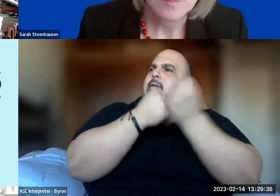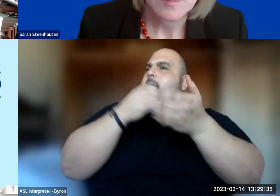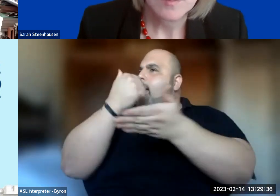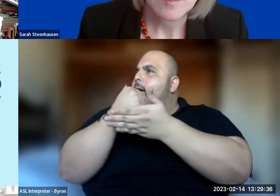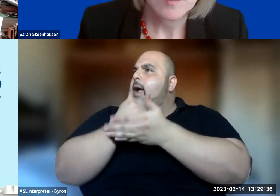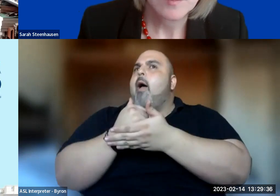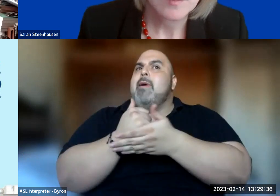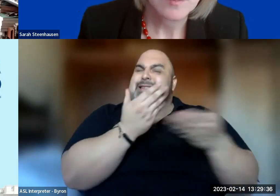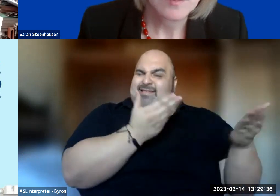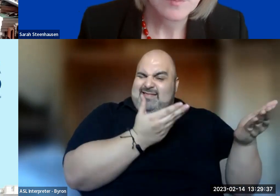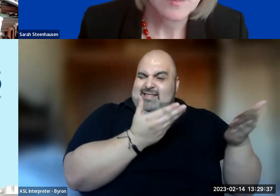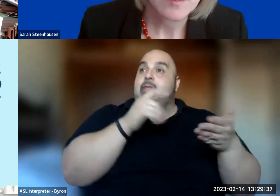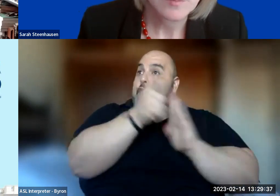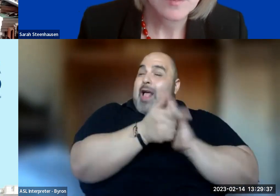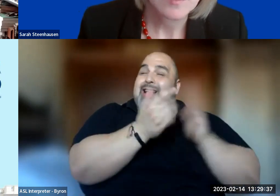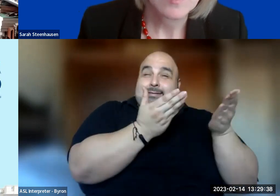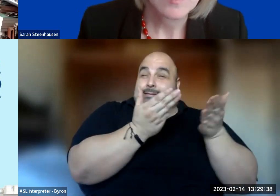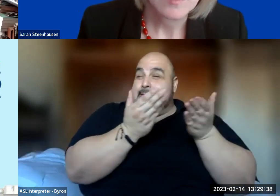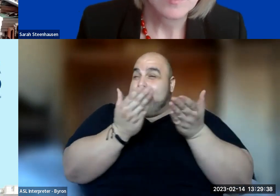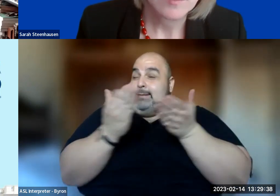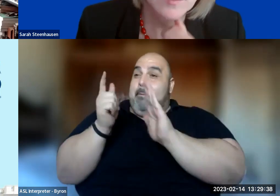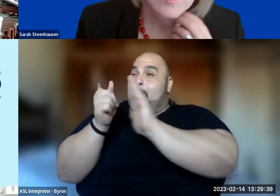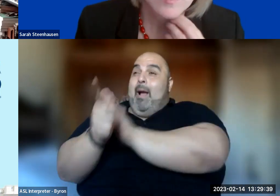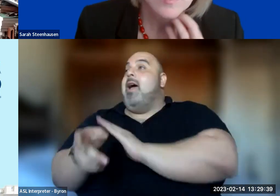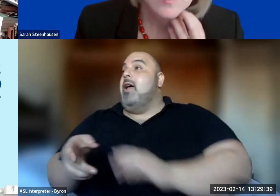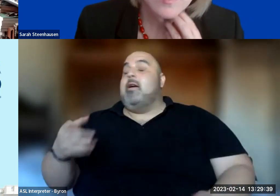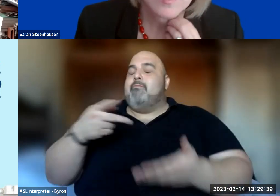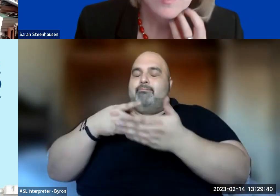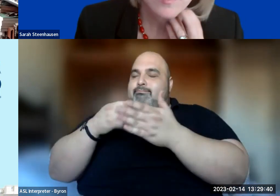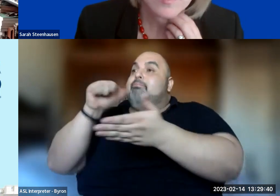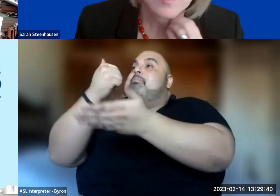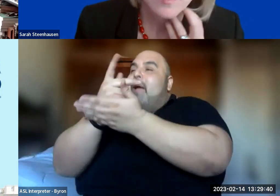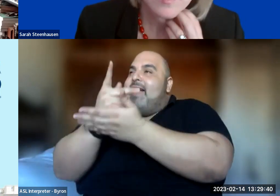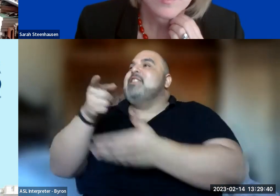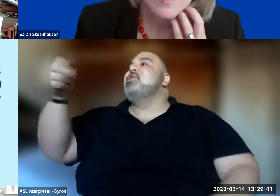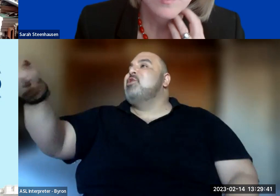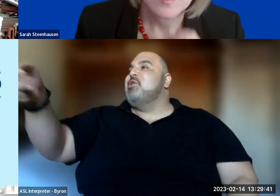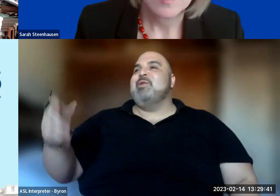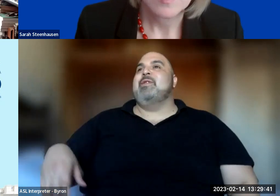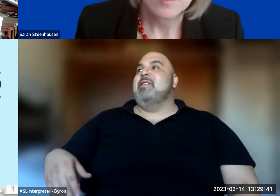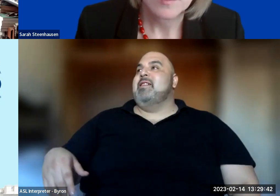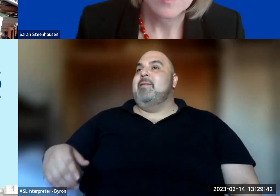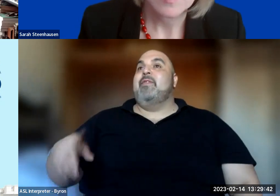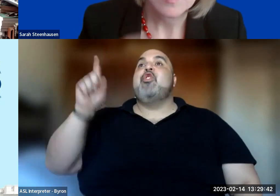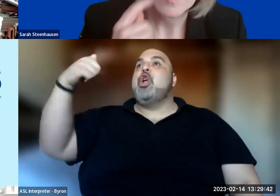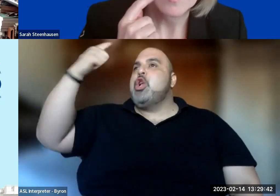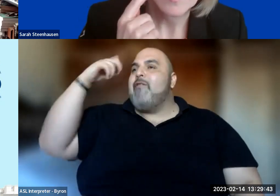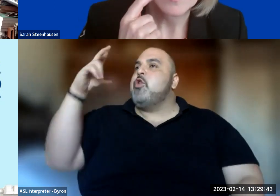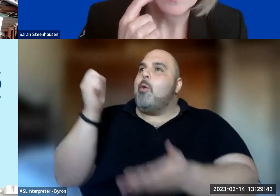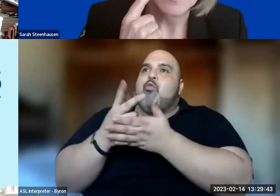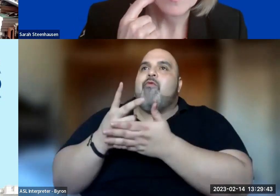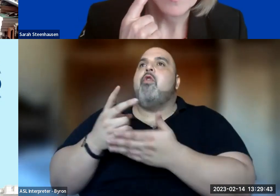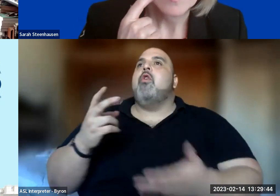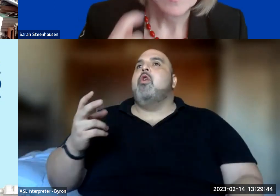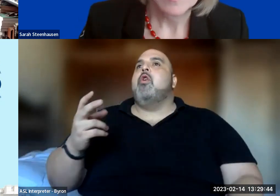this legislation passed. We're grateful for Assemblywoman Mainshine's leadership, for the legislature's approval, for the governor's approval. But